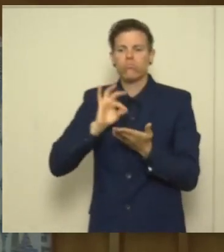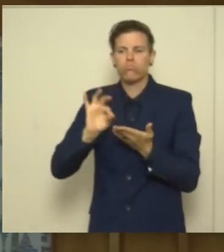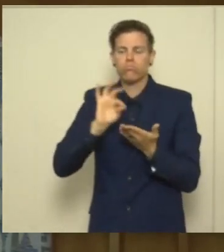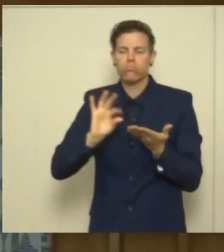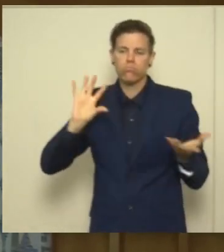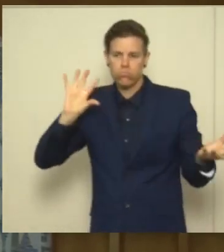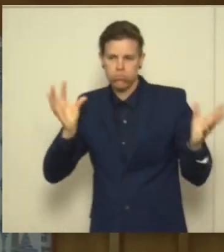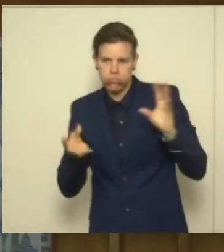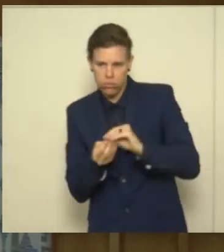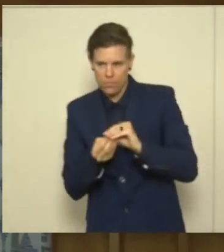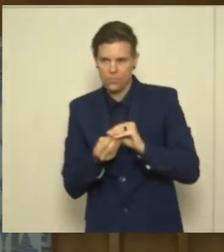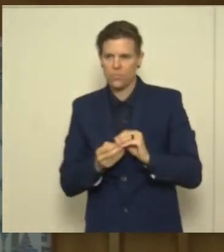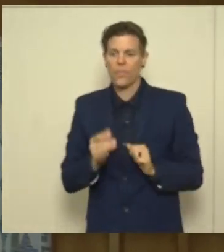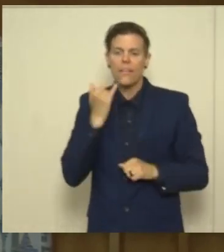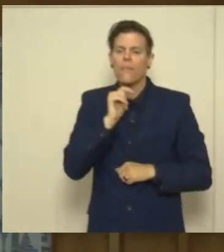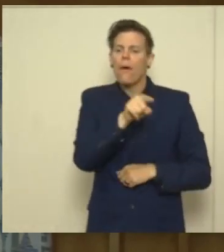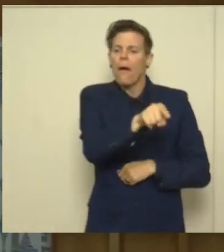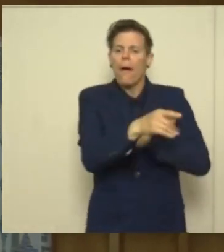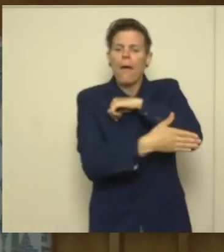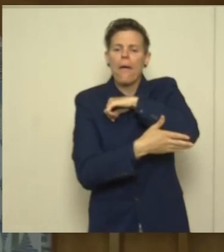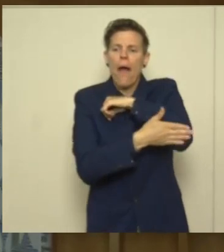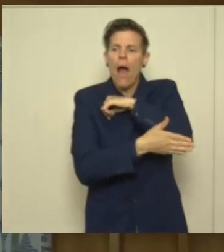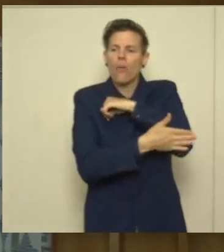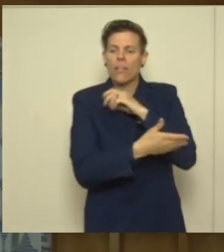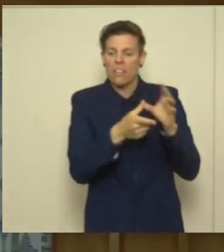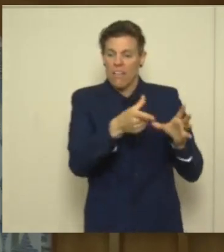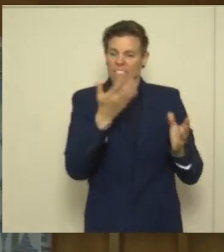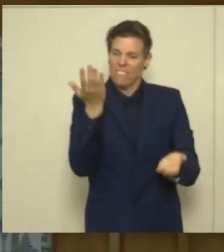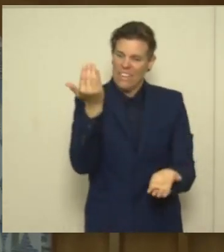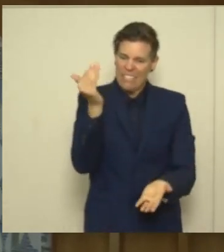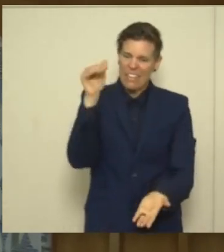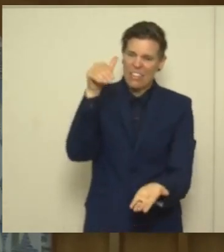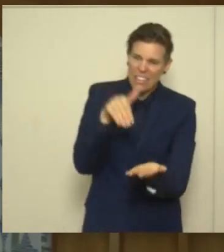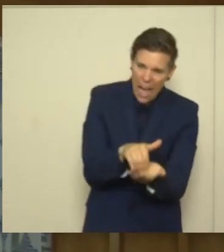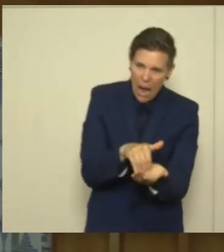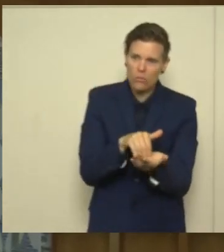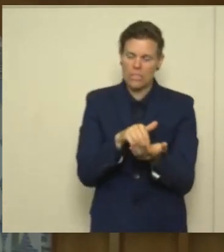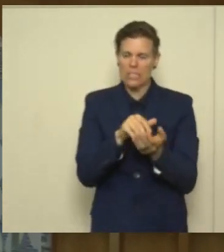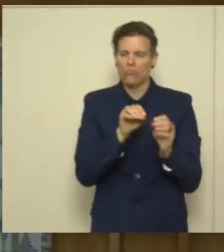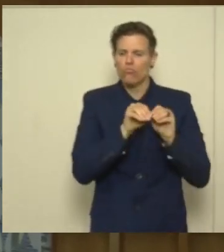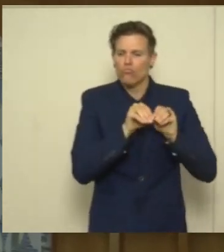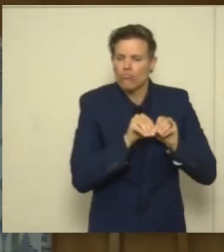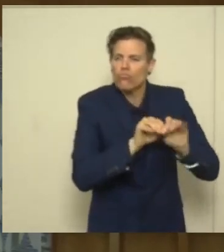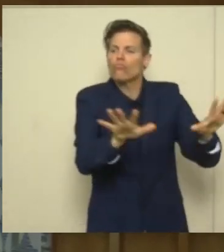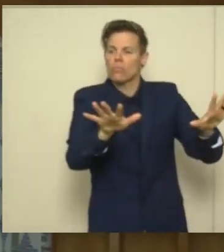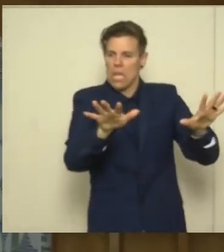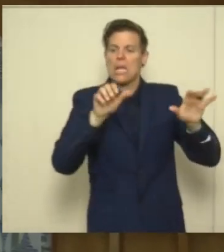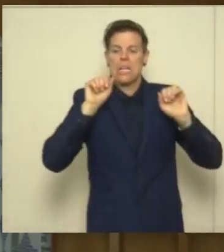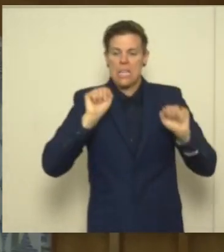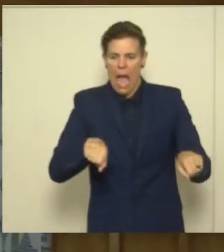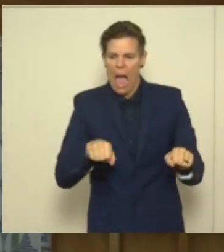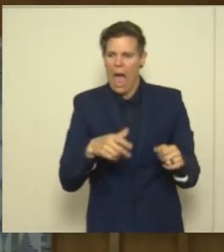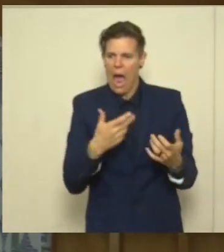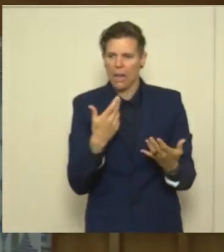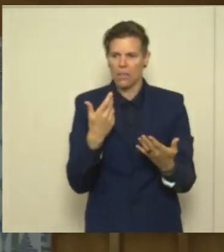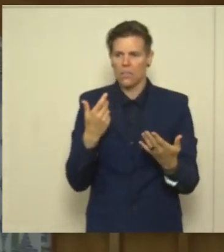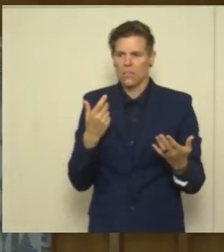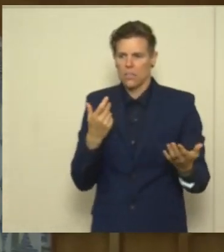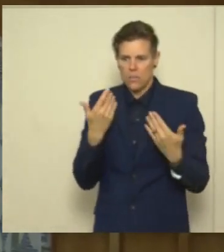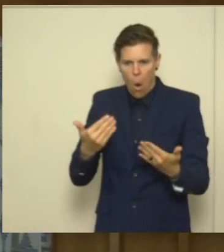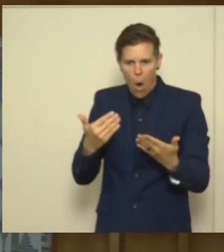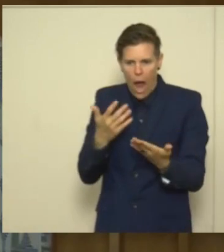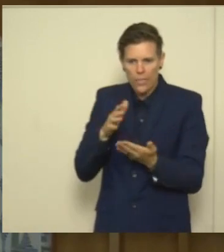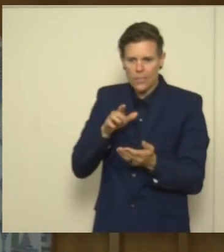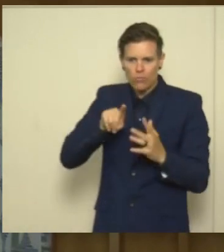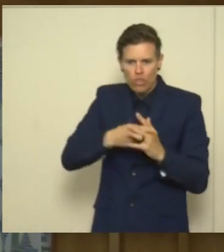more to be able to begin that process of qualifying and sorting and opening envelopes and stacking up ballots and getting ready